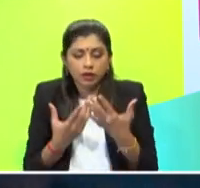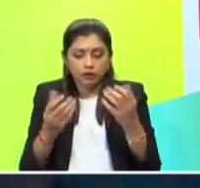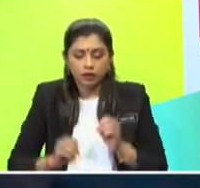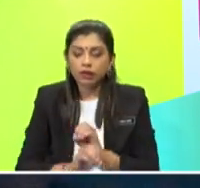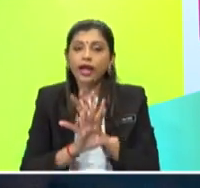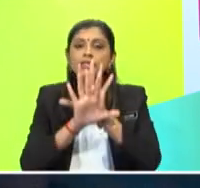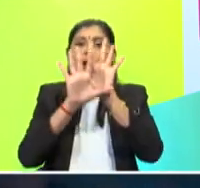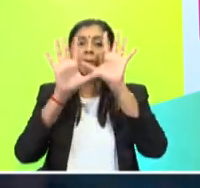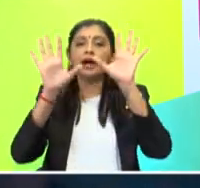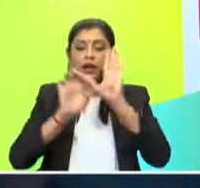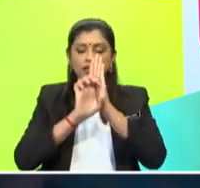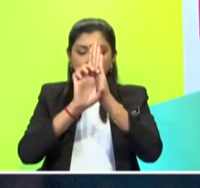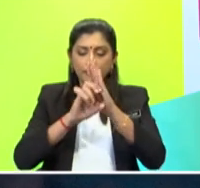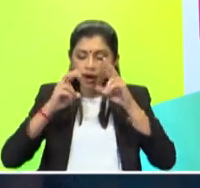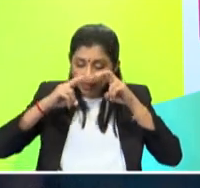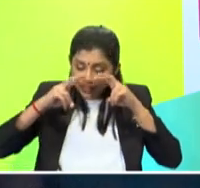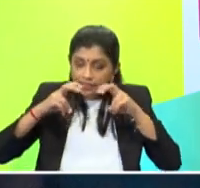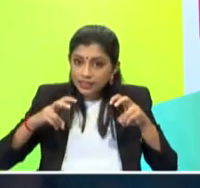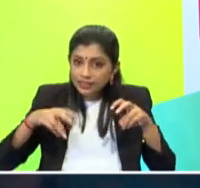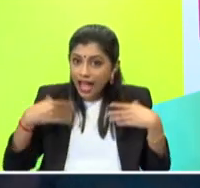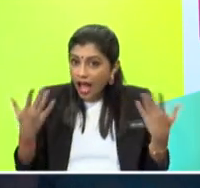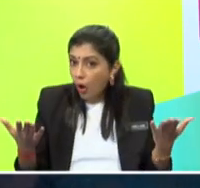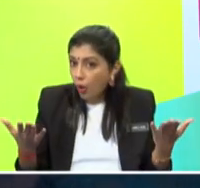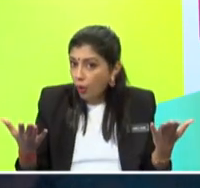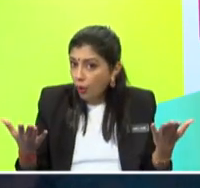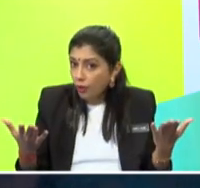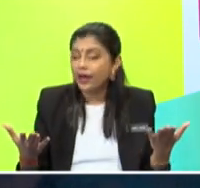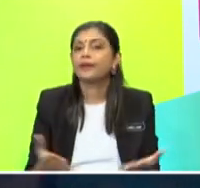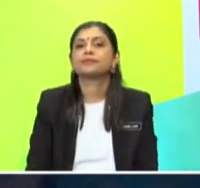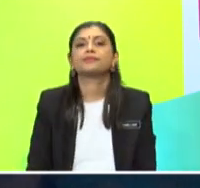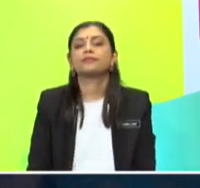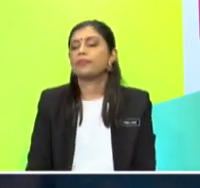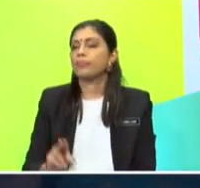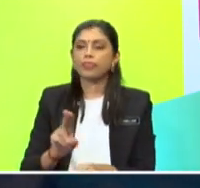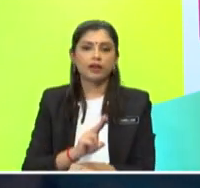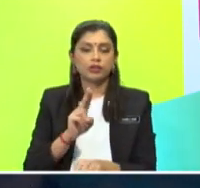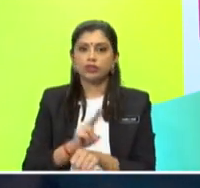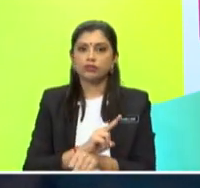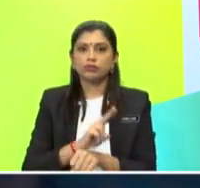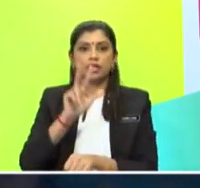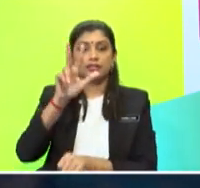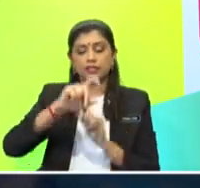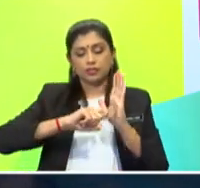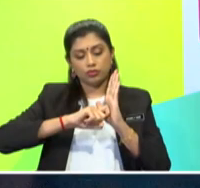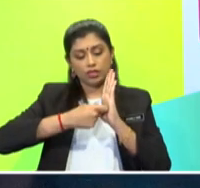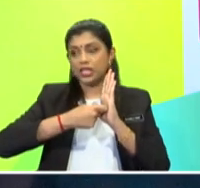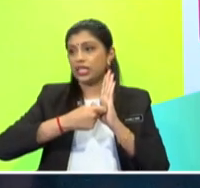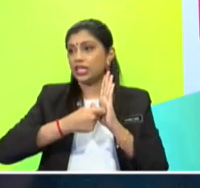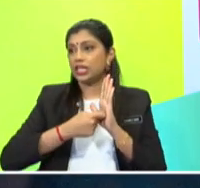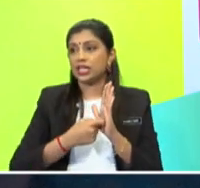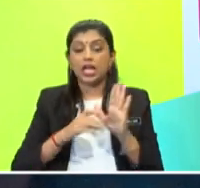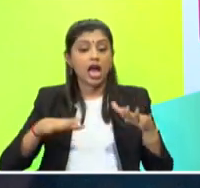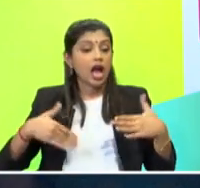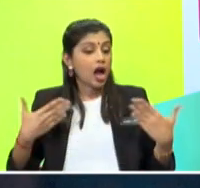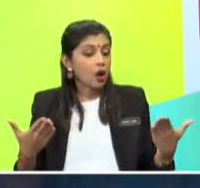grow this example, Sean? Just by using any one of the three keys that I gave there. How, or